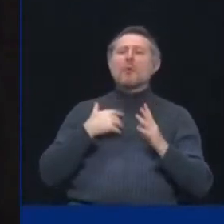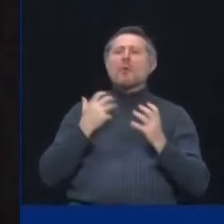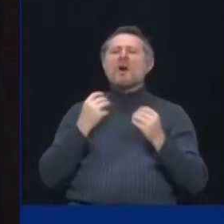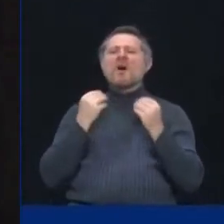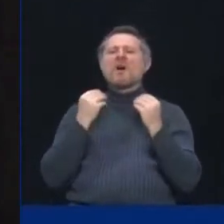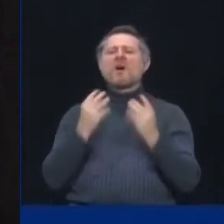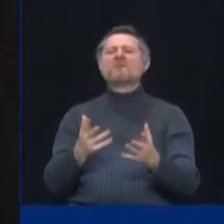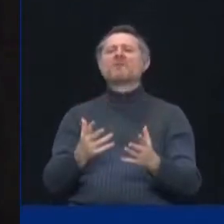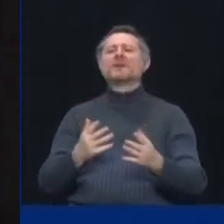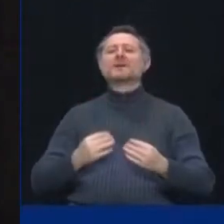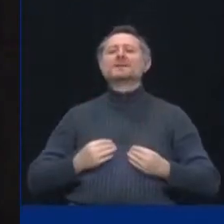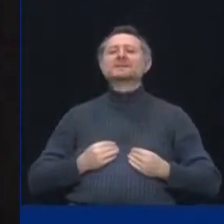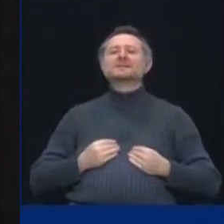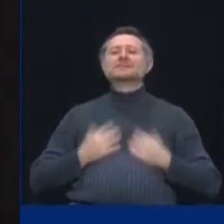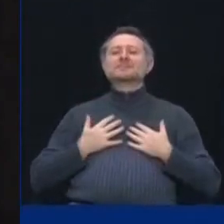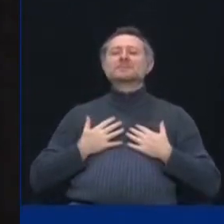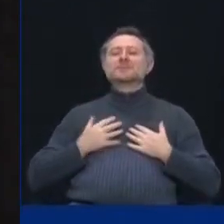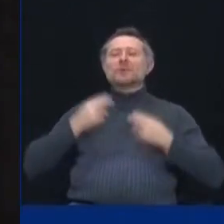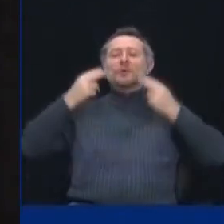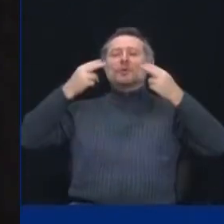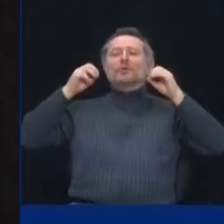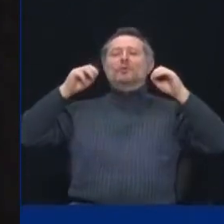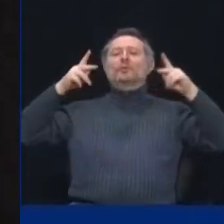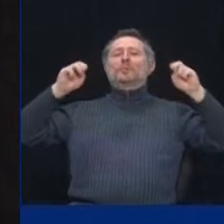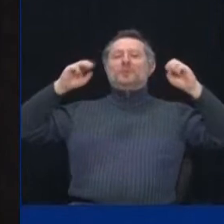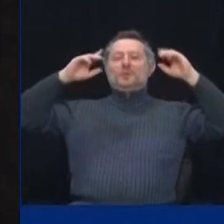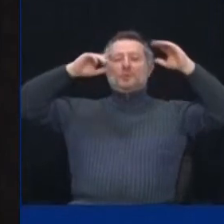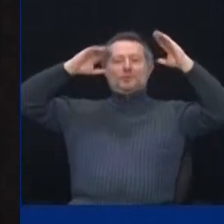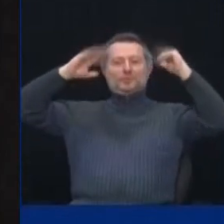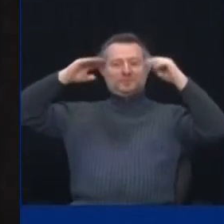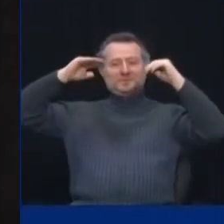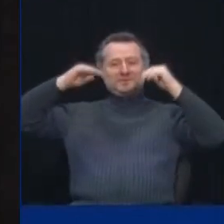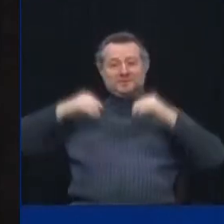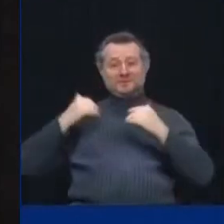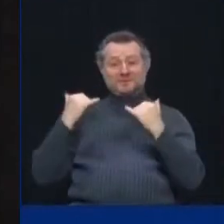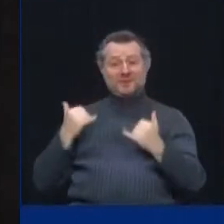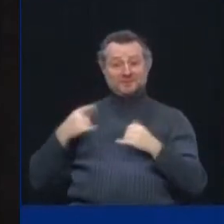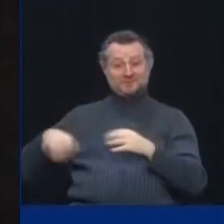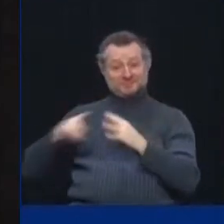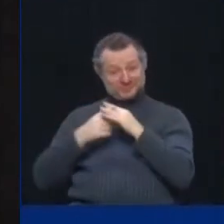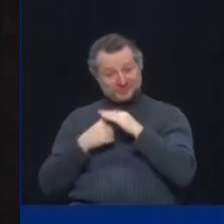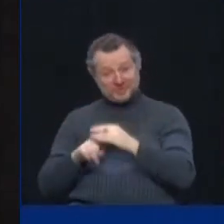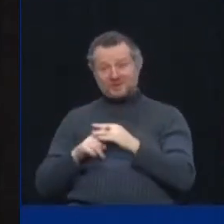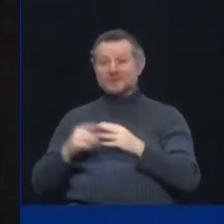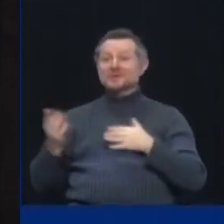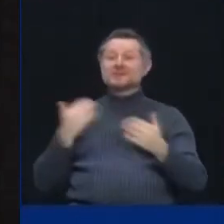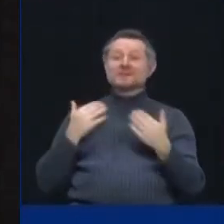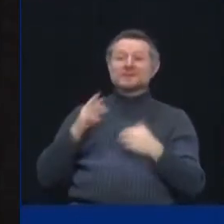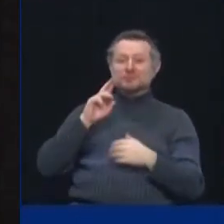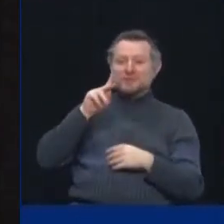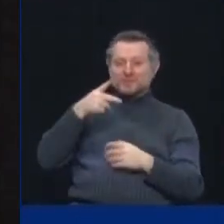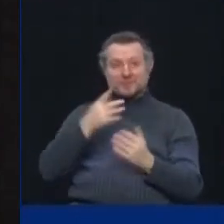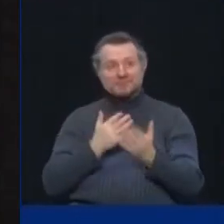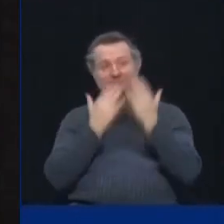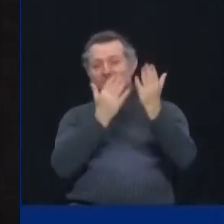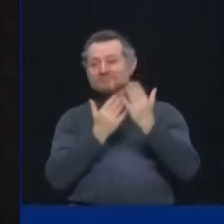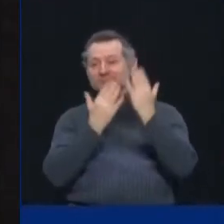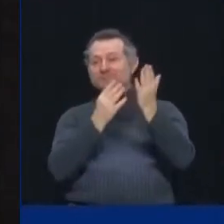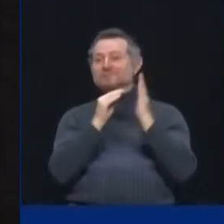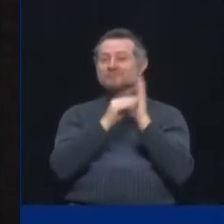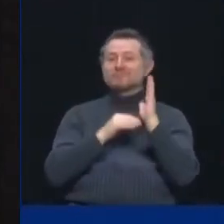This announcement on restarting the procurement process on these Metro North stations is something that gives us